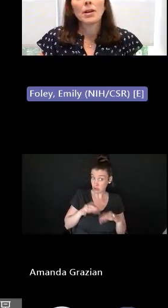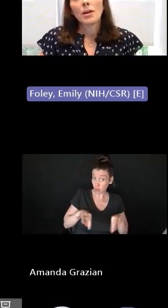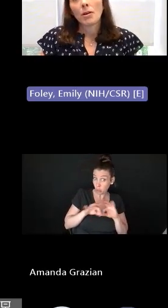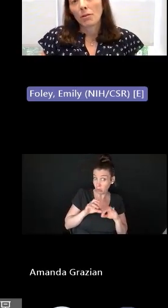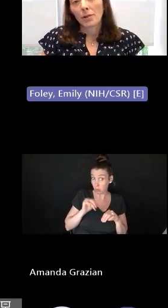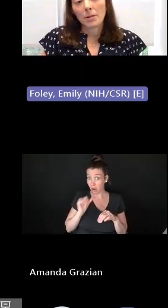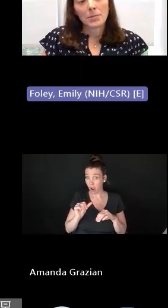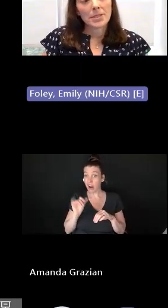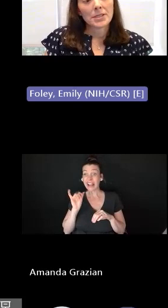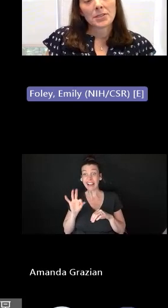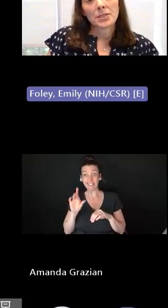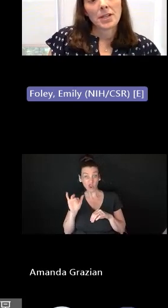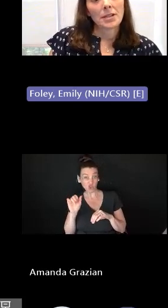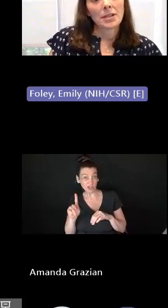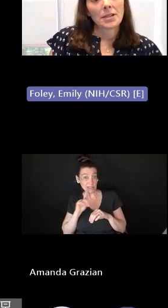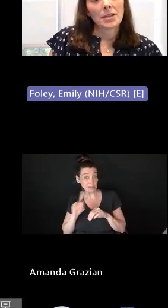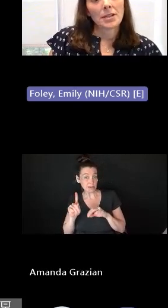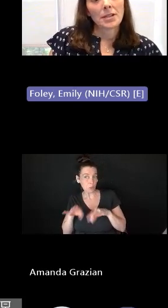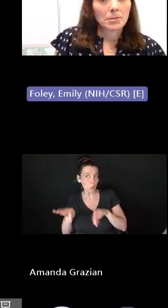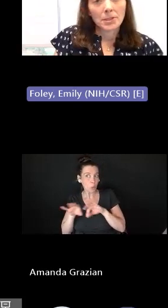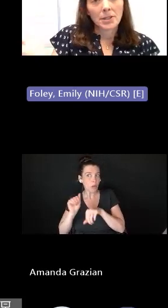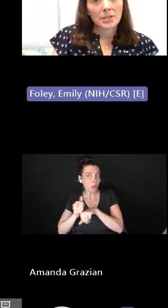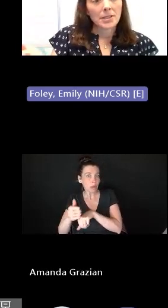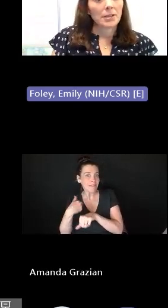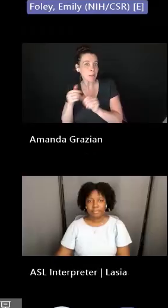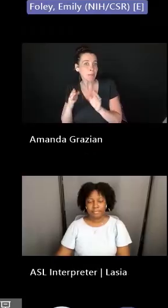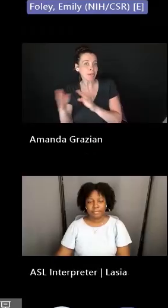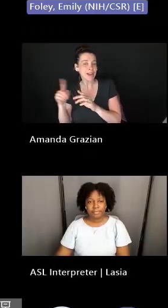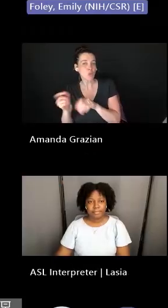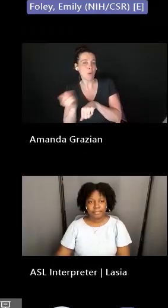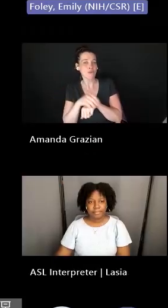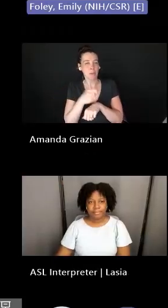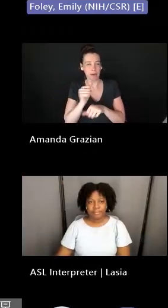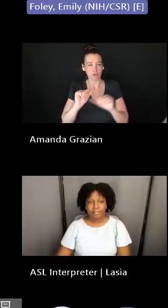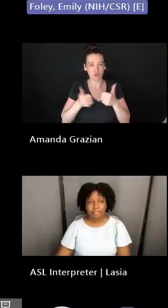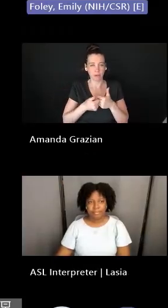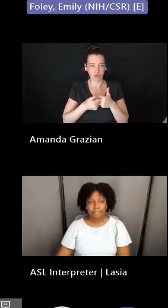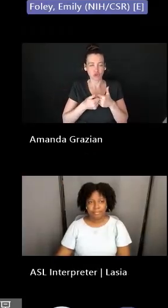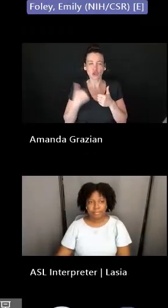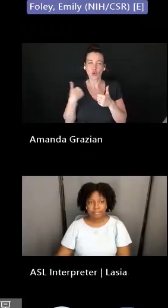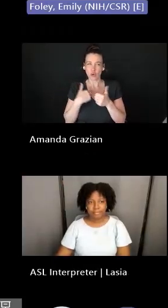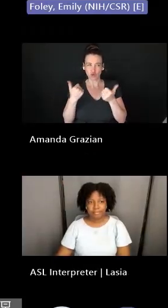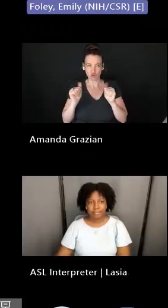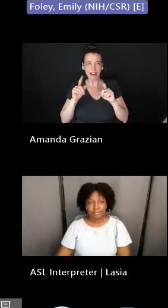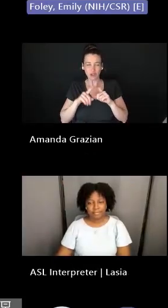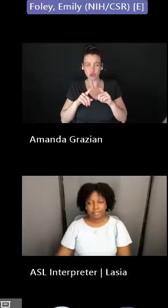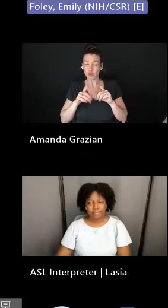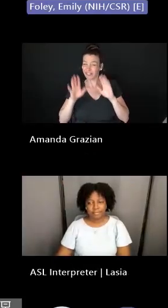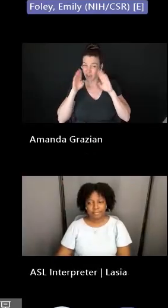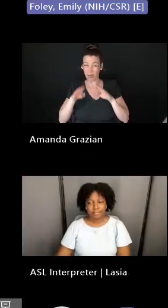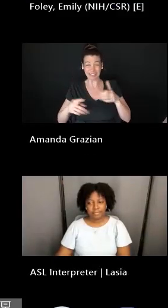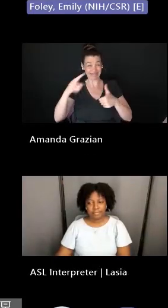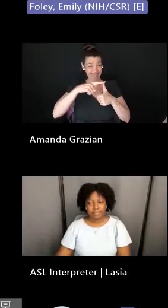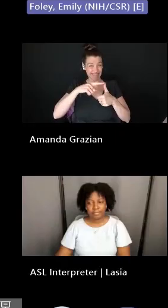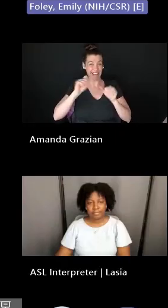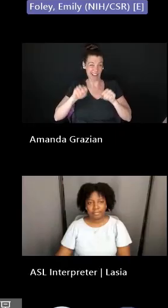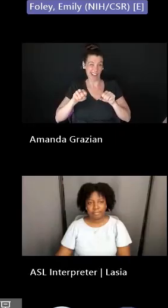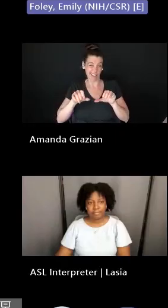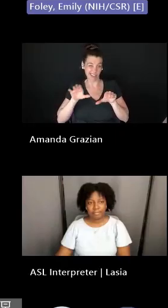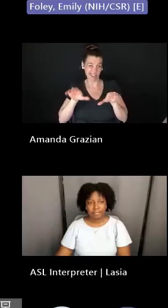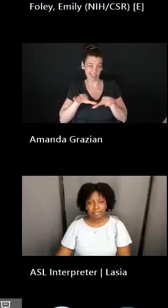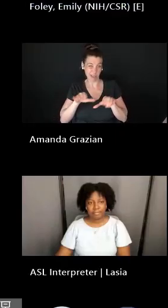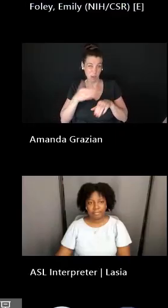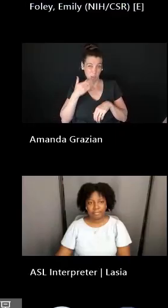to overcome potential challenges. So really trying to elevate to the question of can the work be done well? Next,